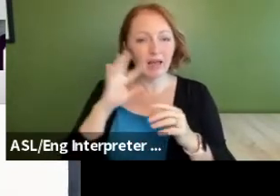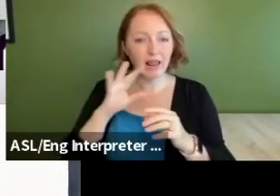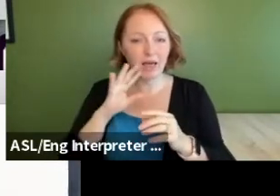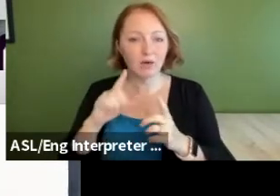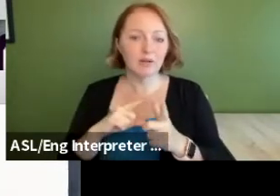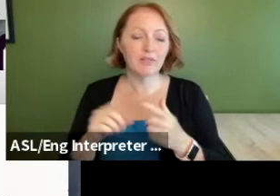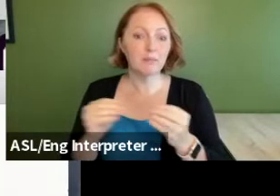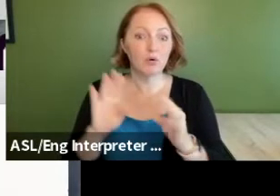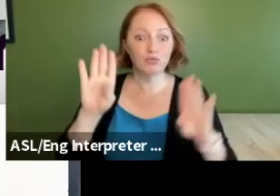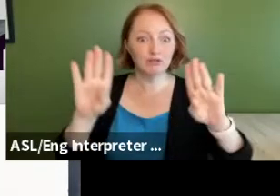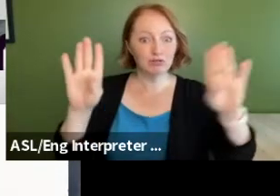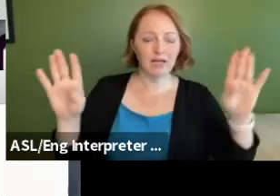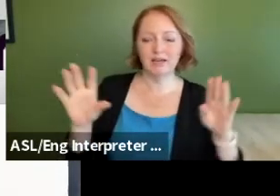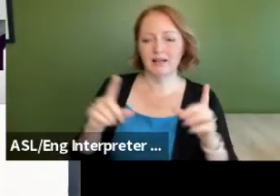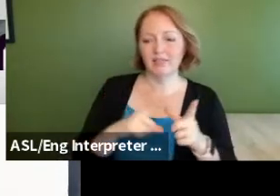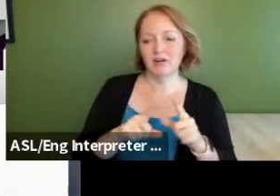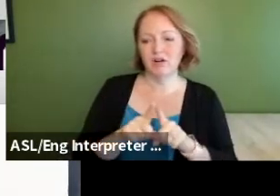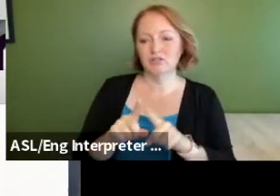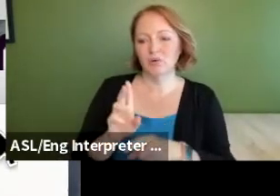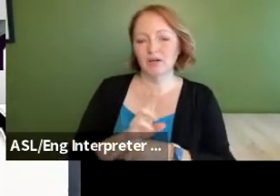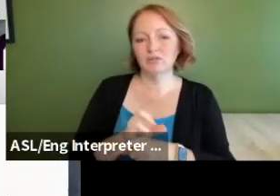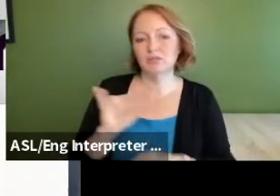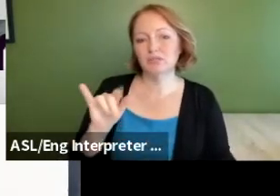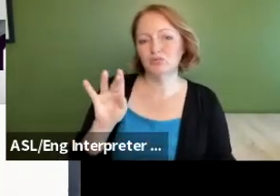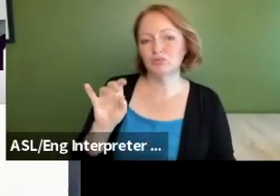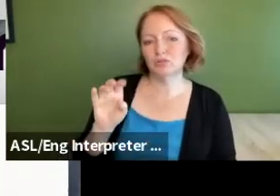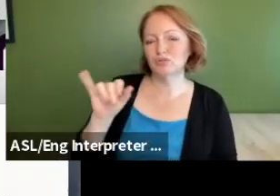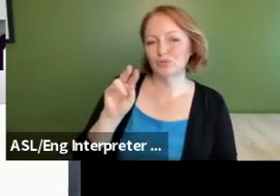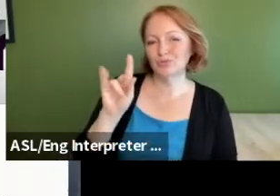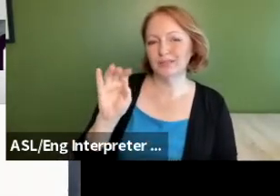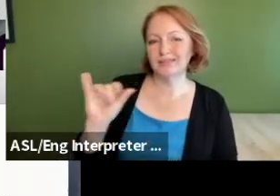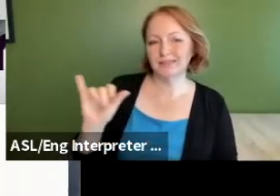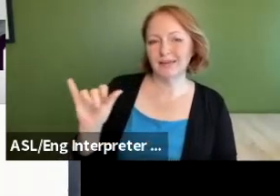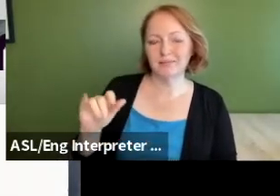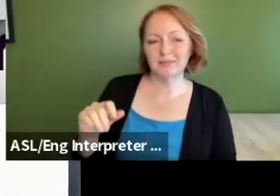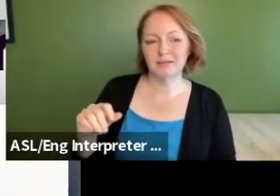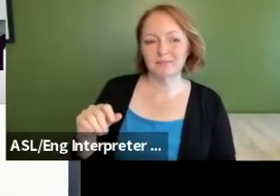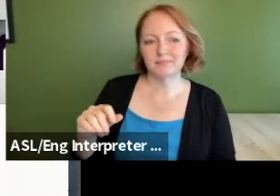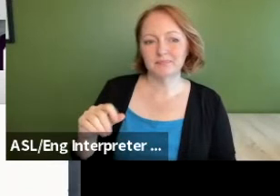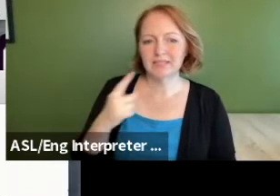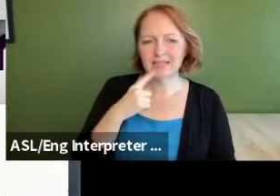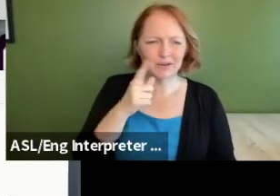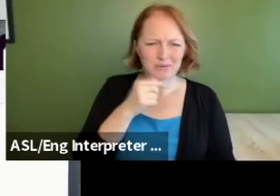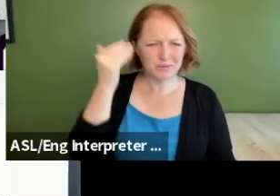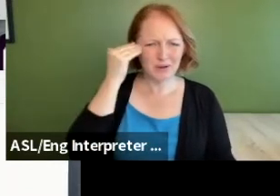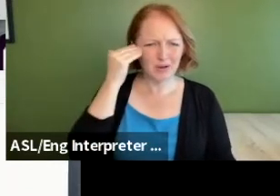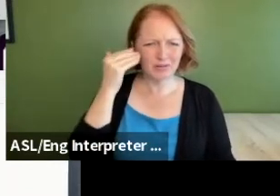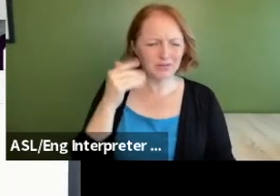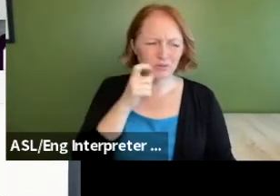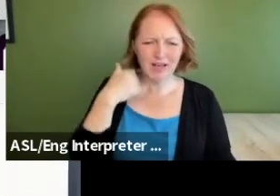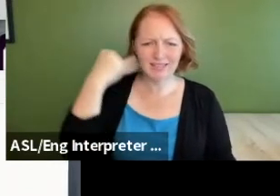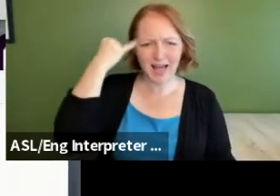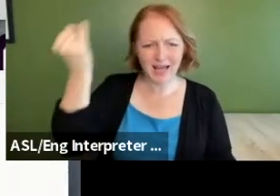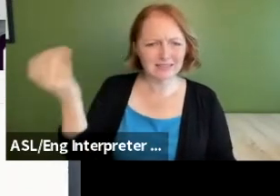of them raise your hand. And then also something that I use that Julie does a lot that I like, it's like saying like, who knows, who has an